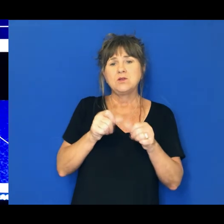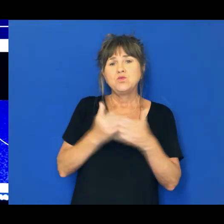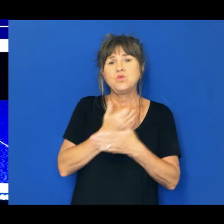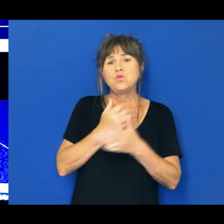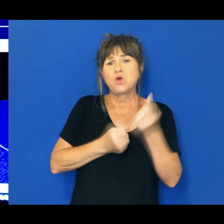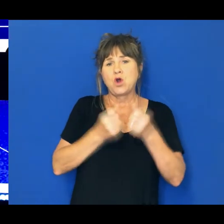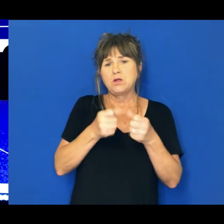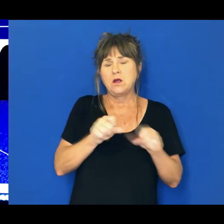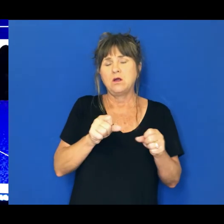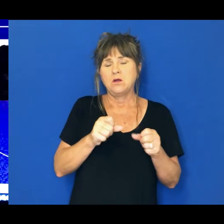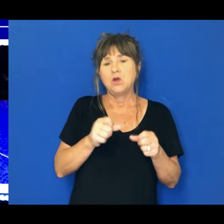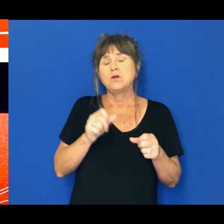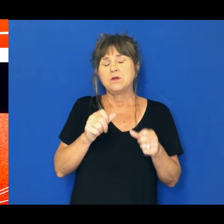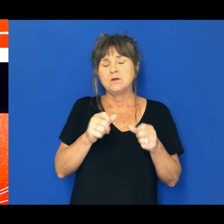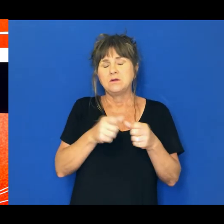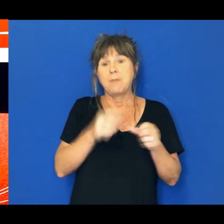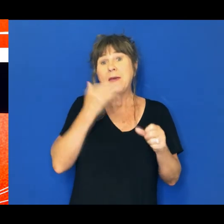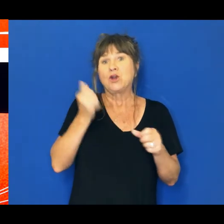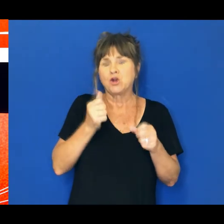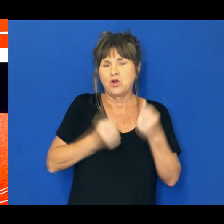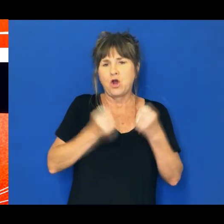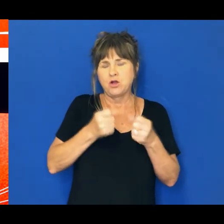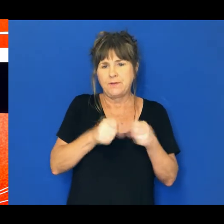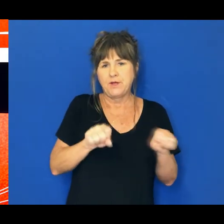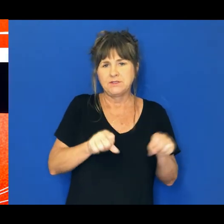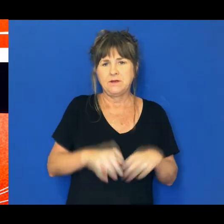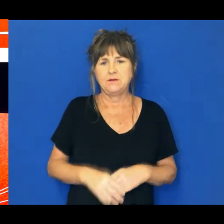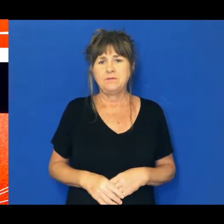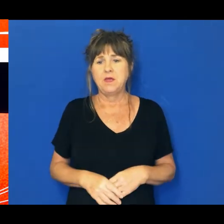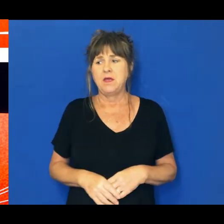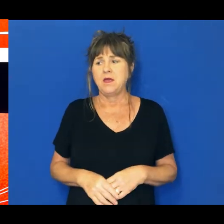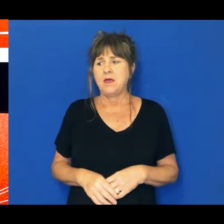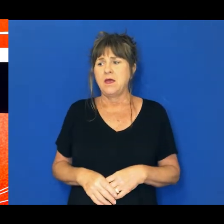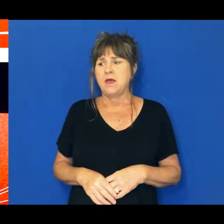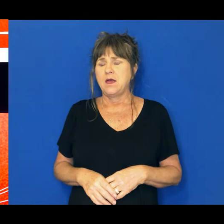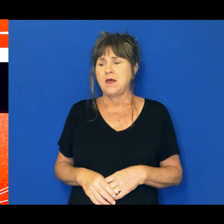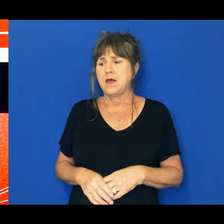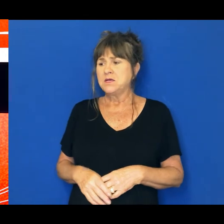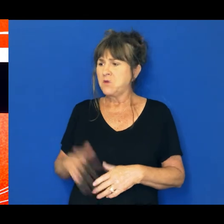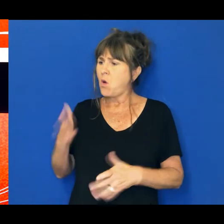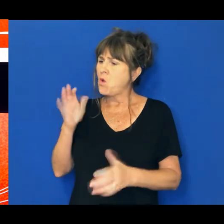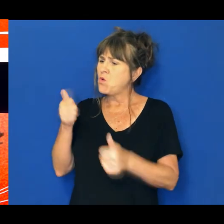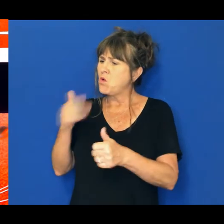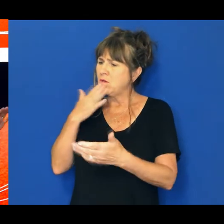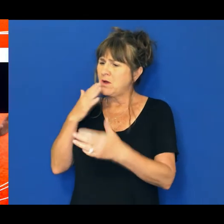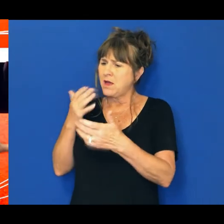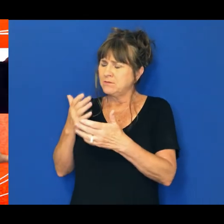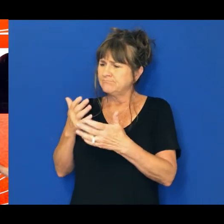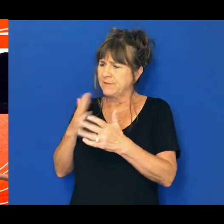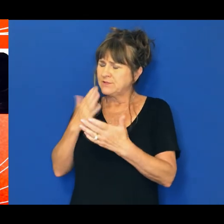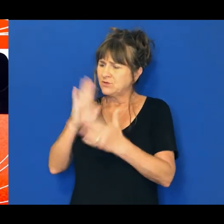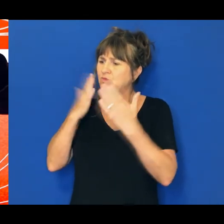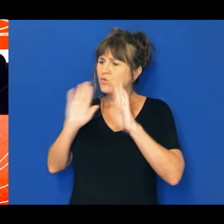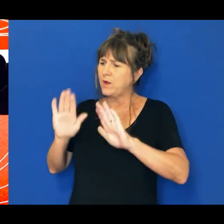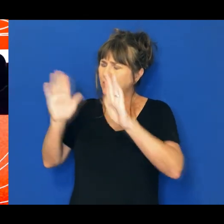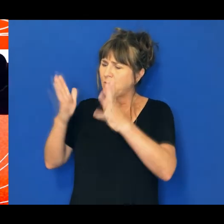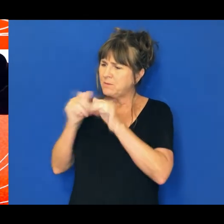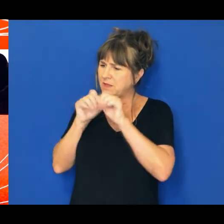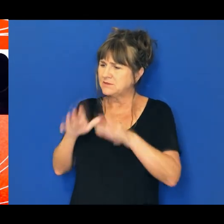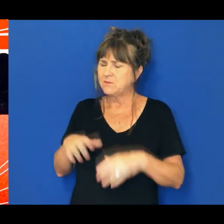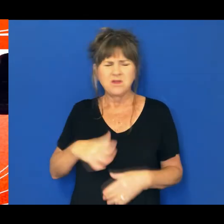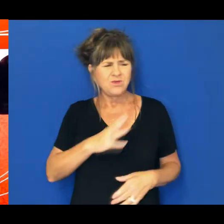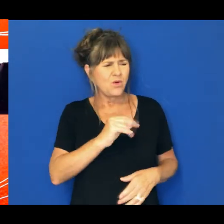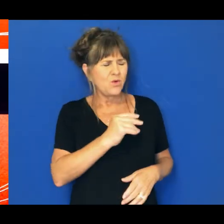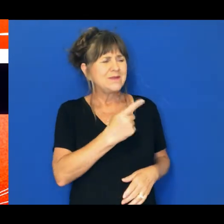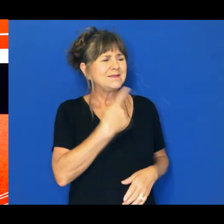had. And so I said, "Yeah, you know, they just however you want to bless them, pray for them." And he goes, no, "What do they need practically, financially? How can I help?" I